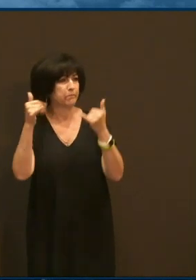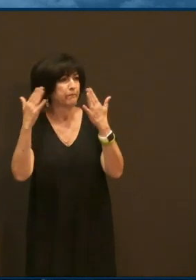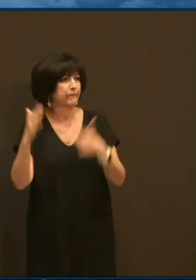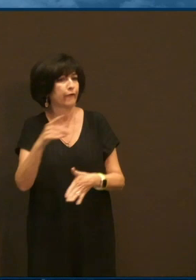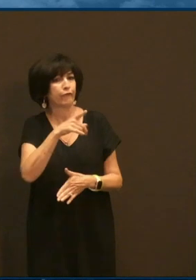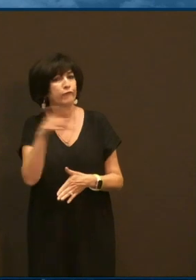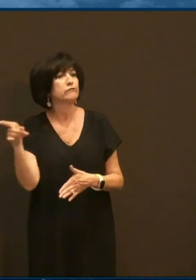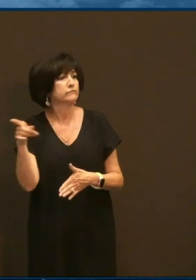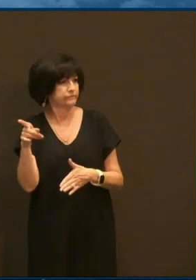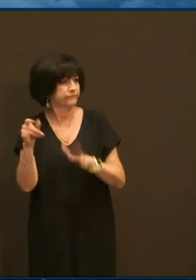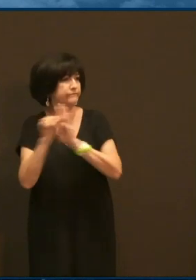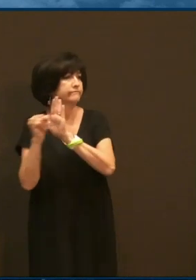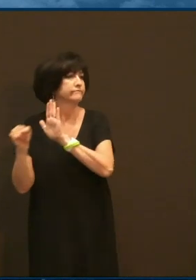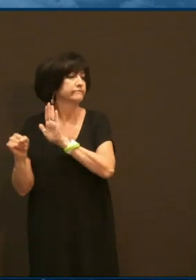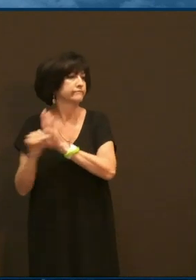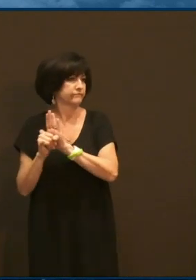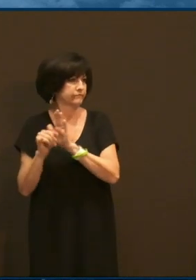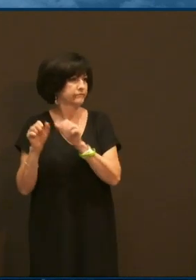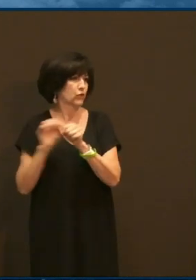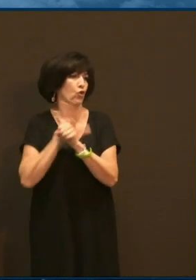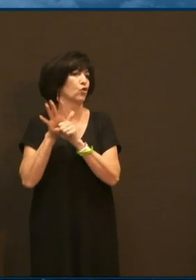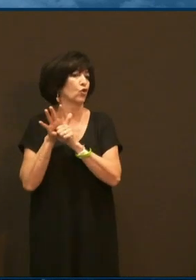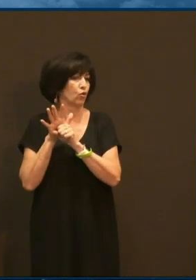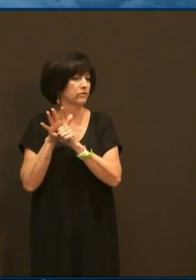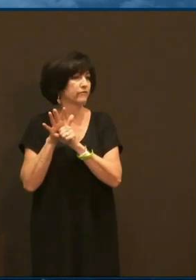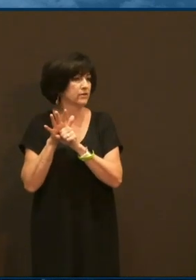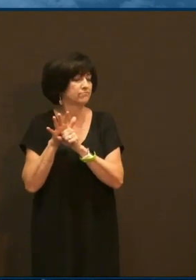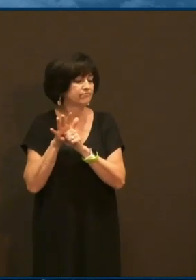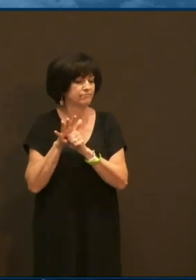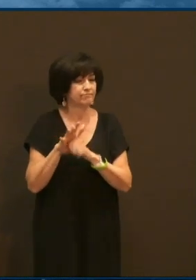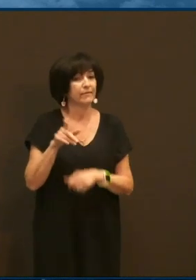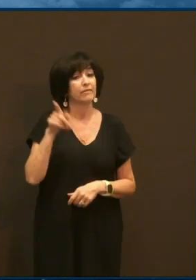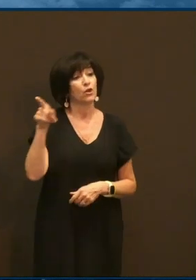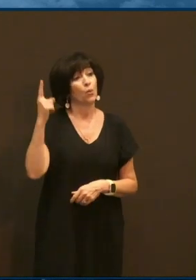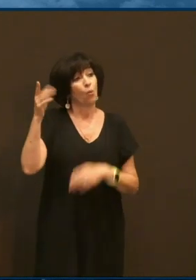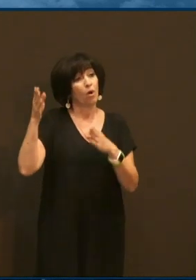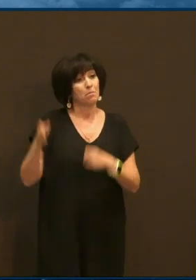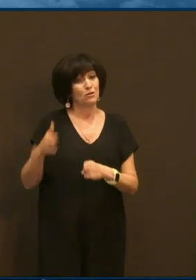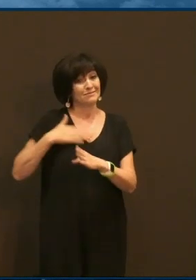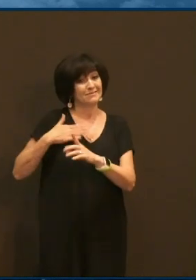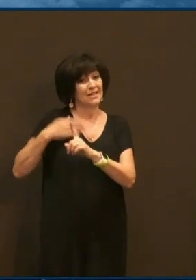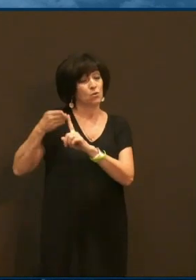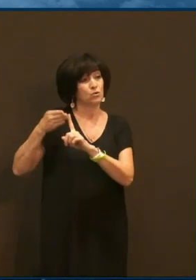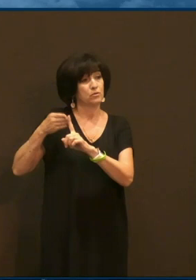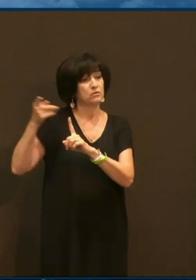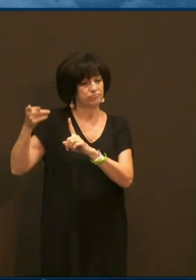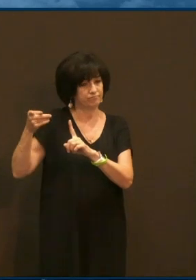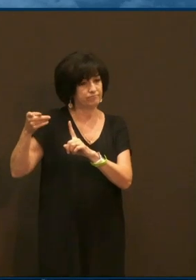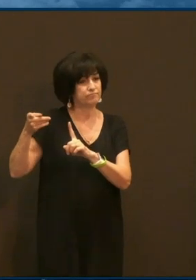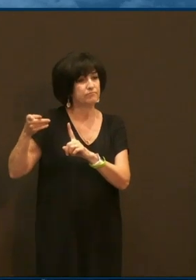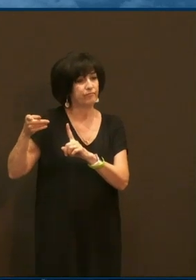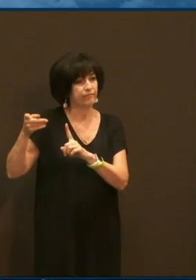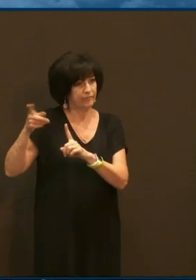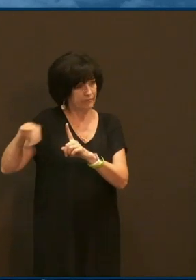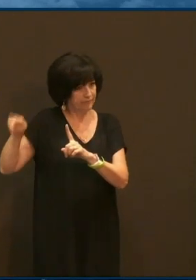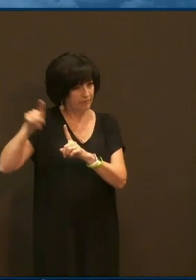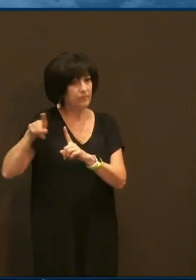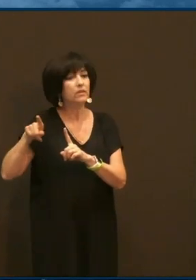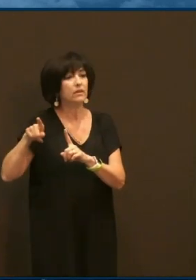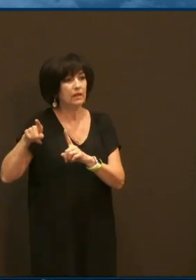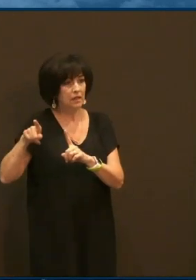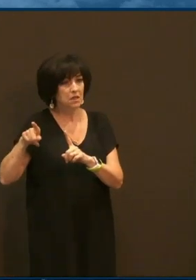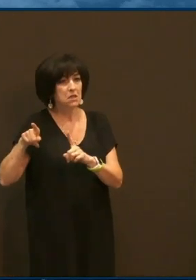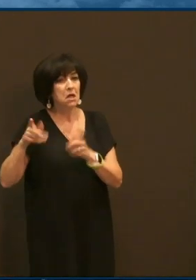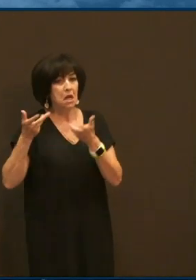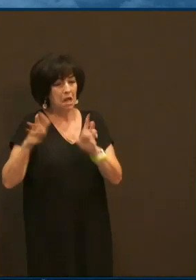Delaware this morning. He's heading up, he's our point person on a regional group looking at it. They've invited some of their athletes back